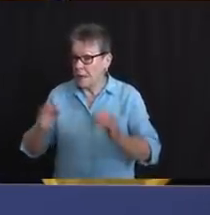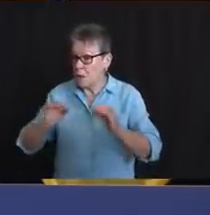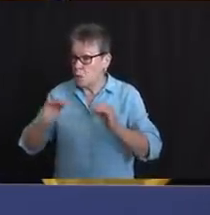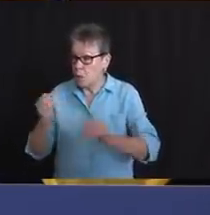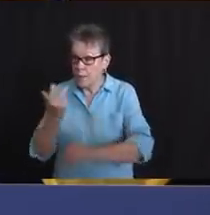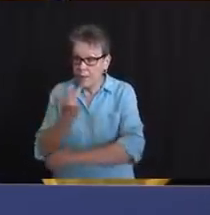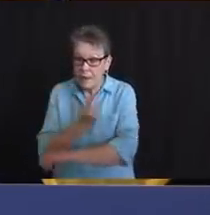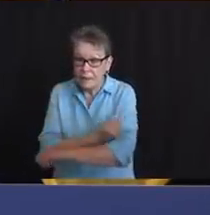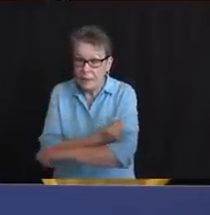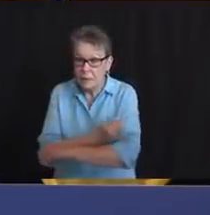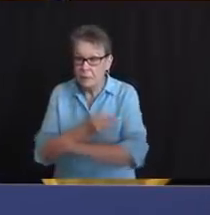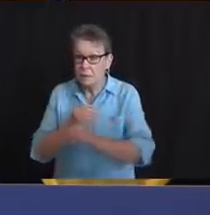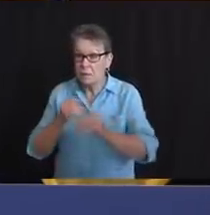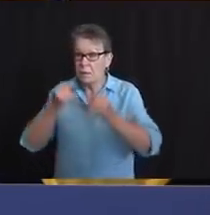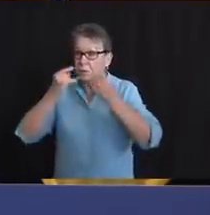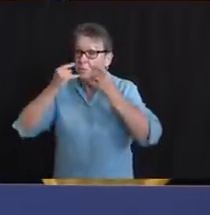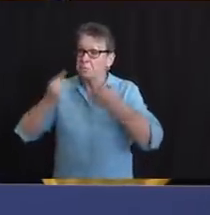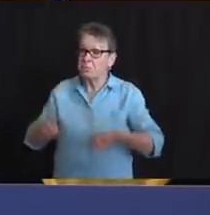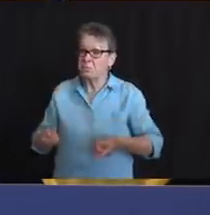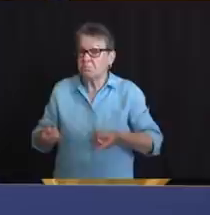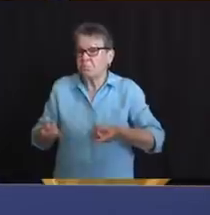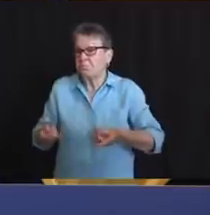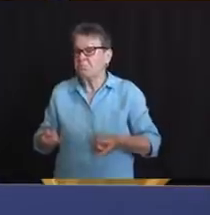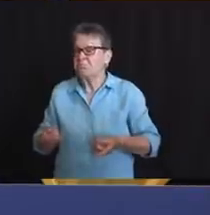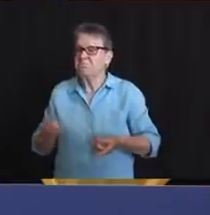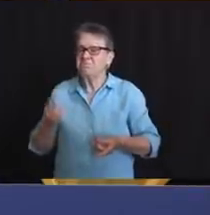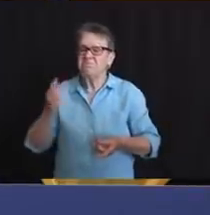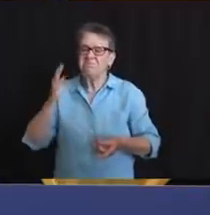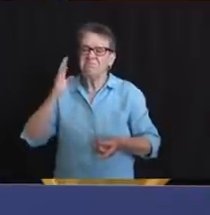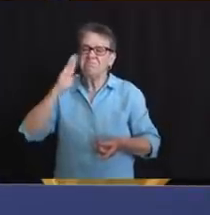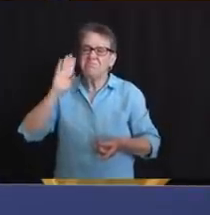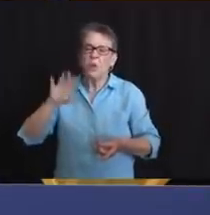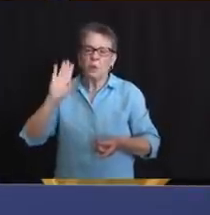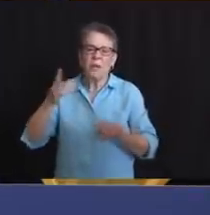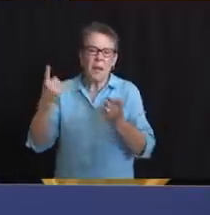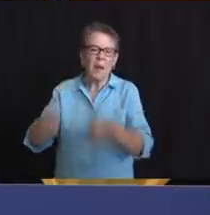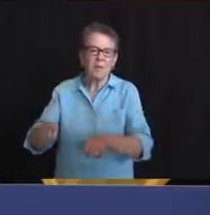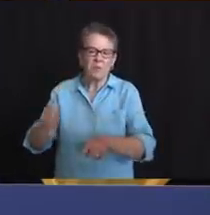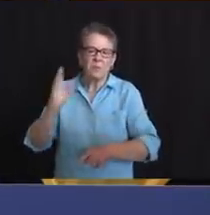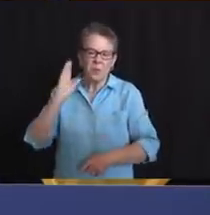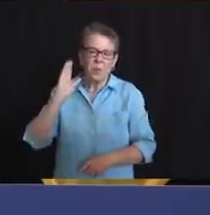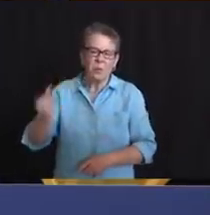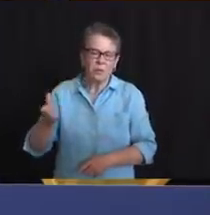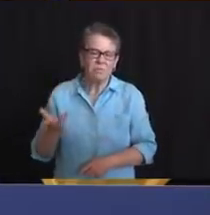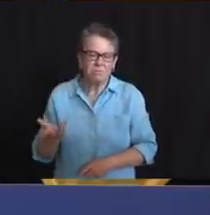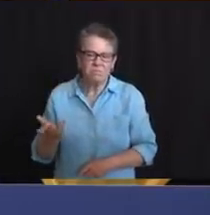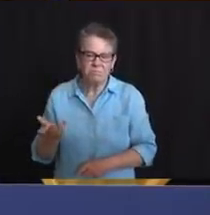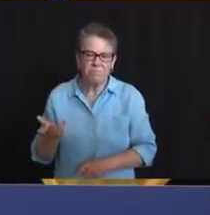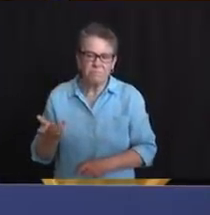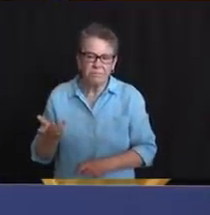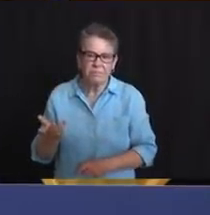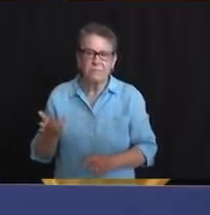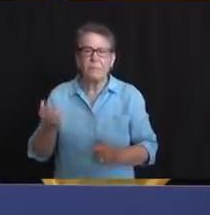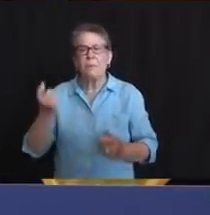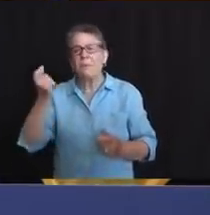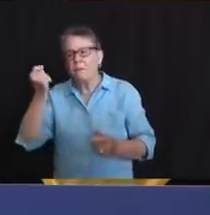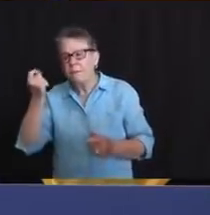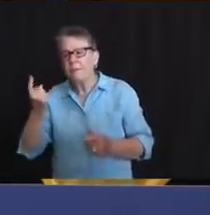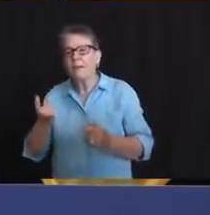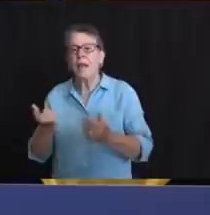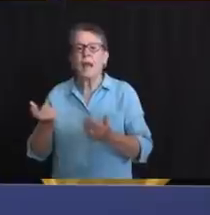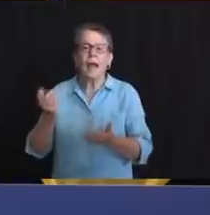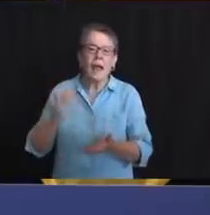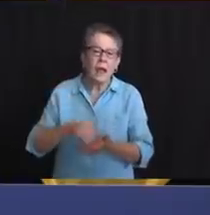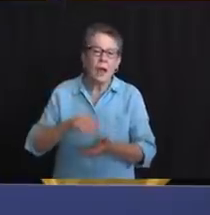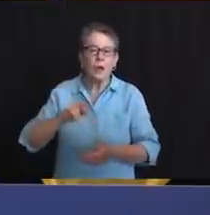I suspect there'll be a minority of people who will do that. But again, I think we stand out as a state in our country on folks by